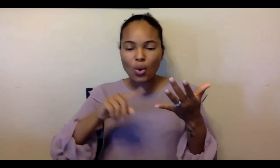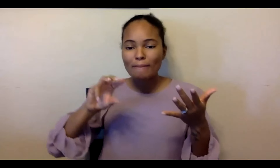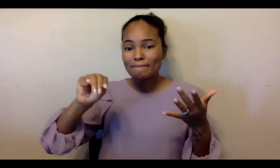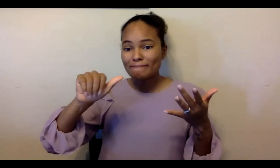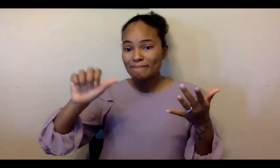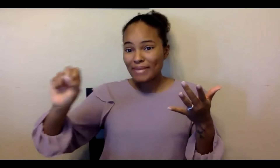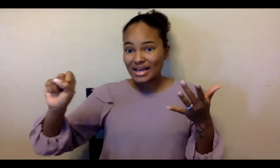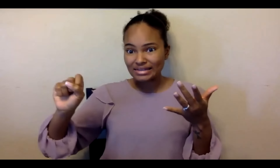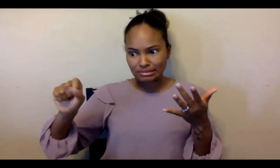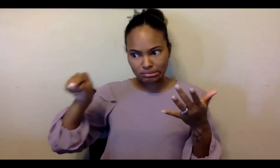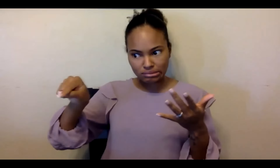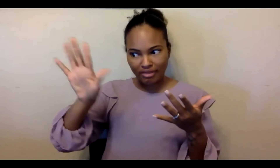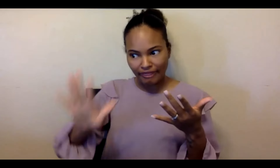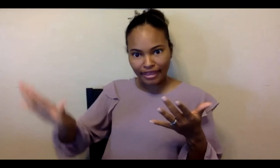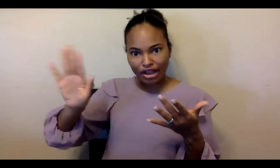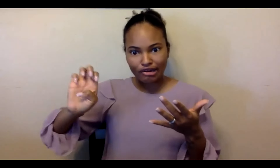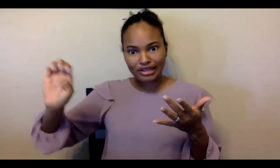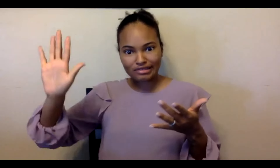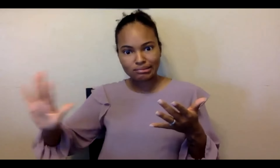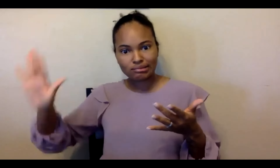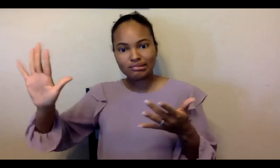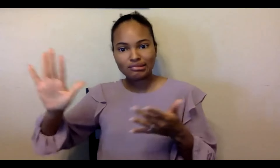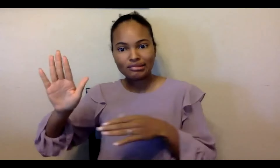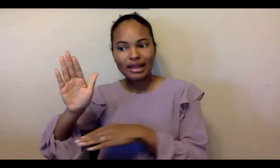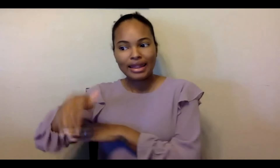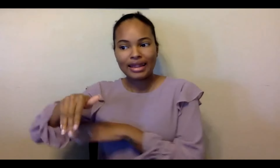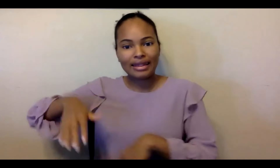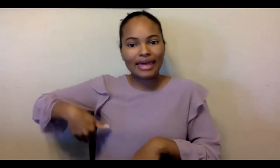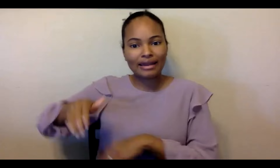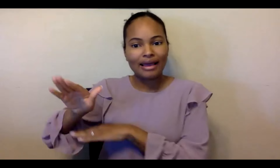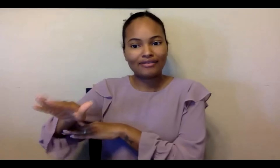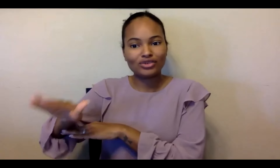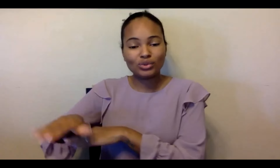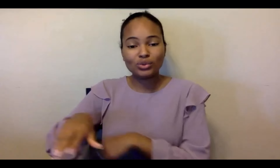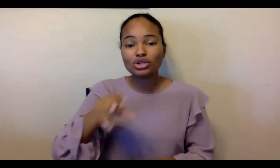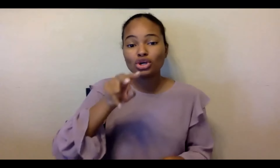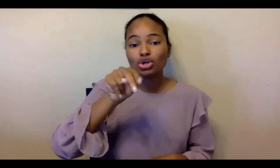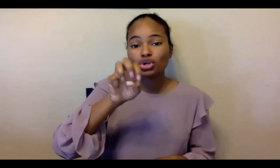late afternoon for a lot of you. New Mexico, DC,